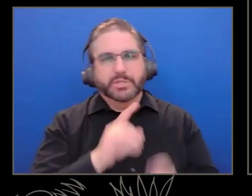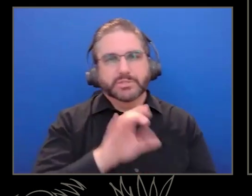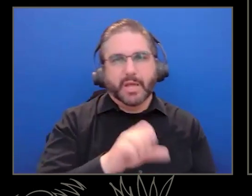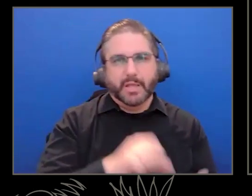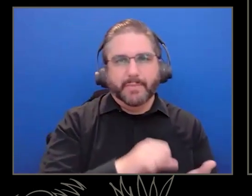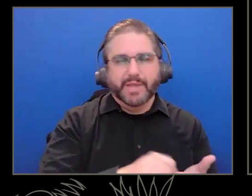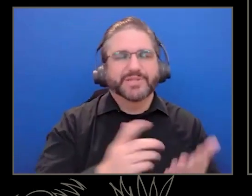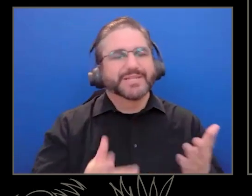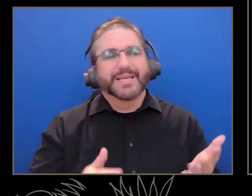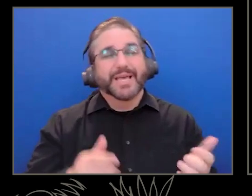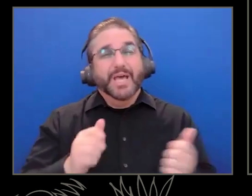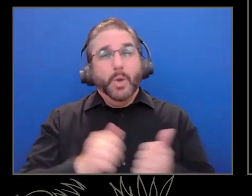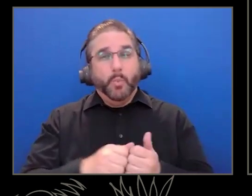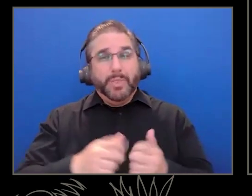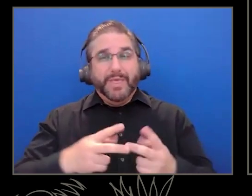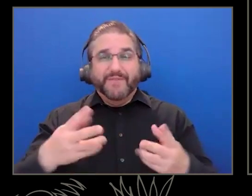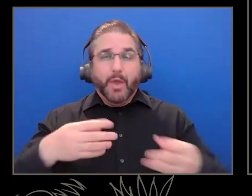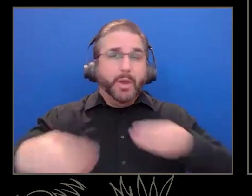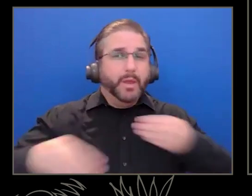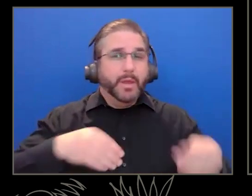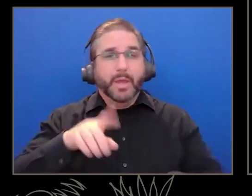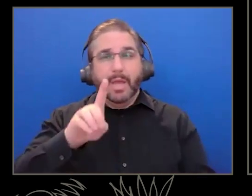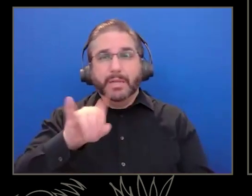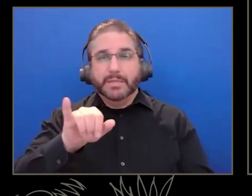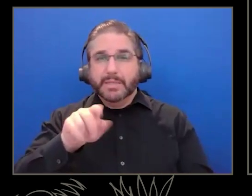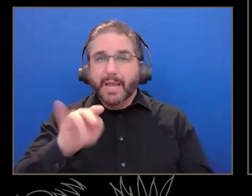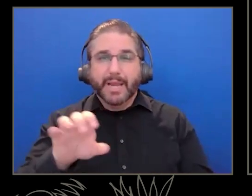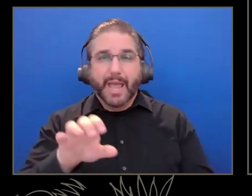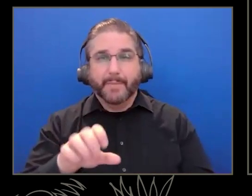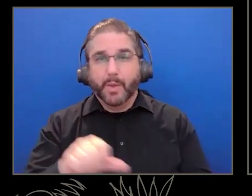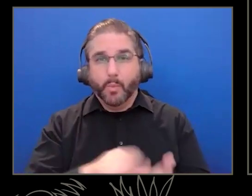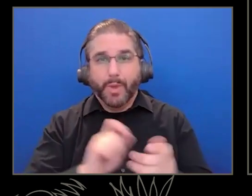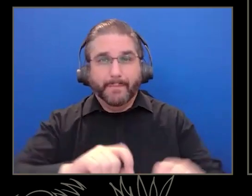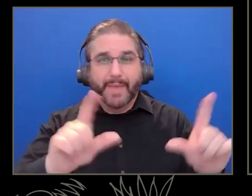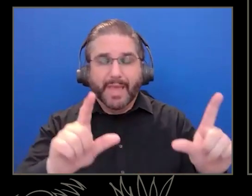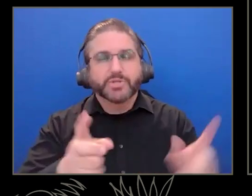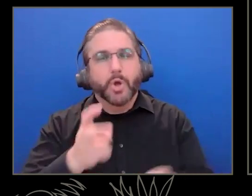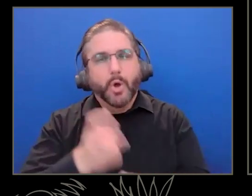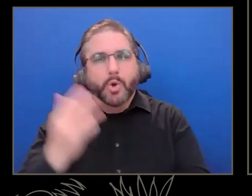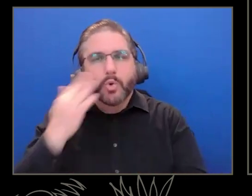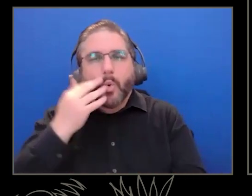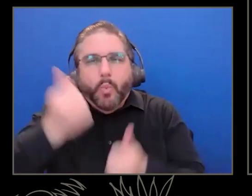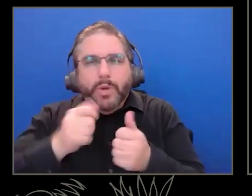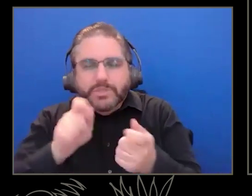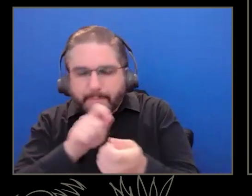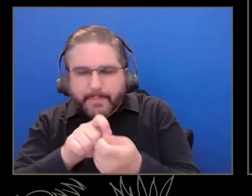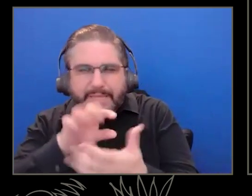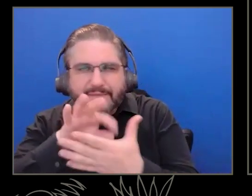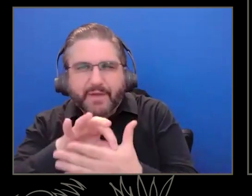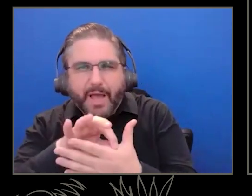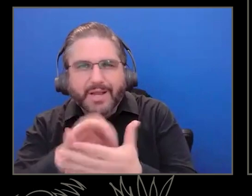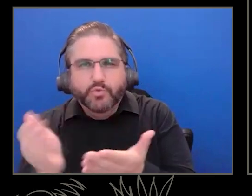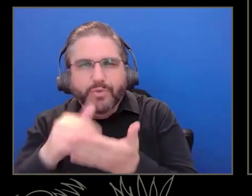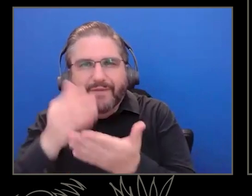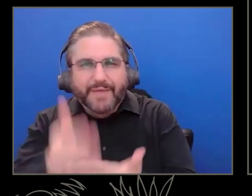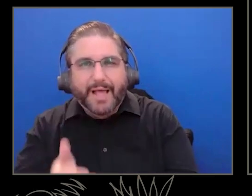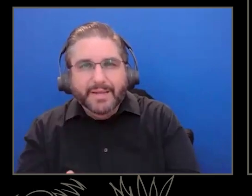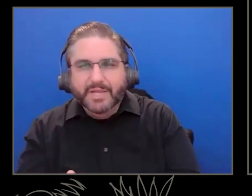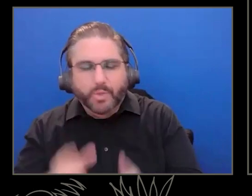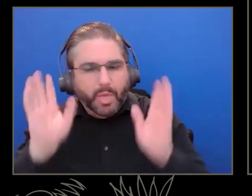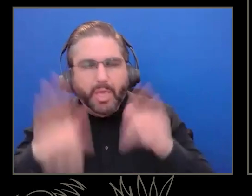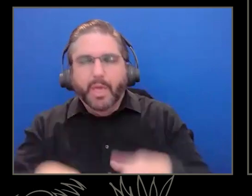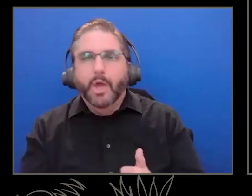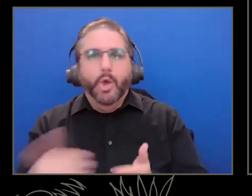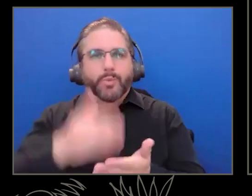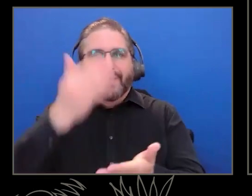it's hard to know which piece of content to revalidate. So you sometimes end up revalidating the whole thing, which